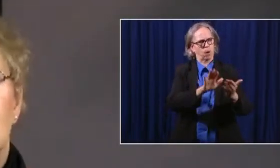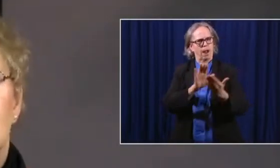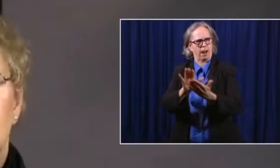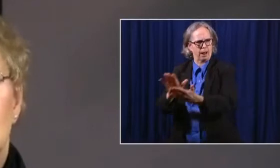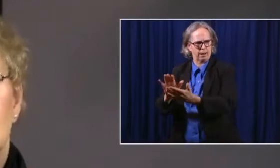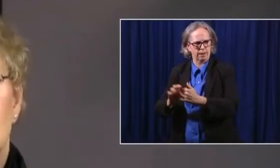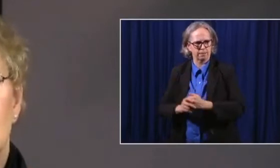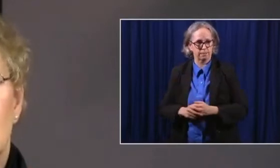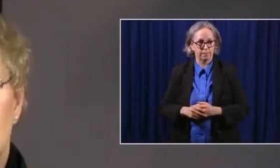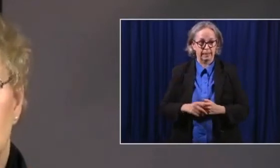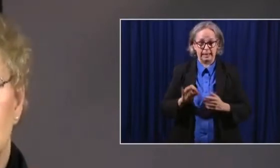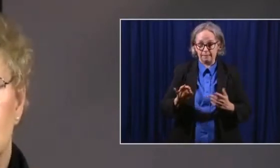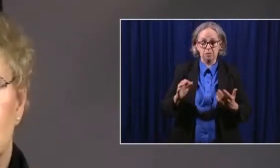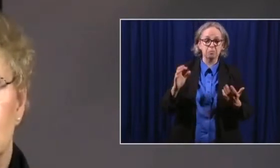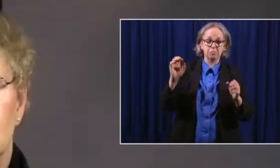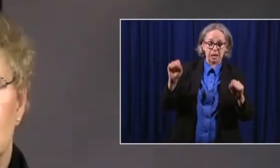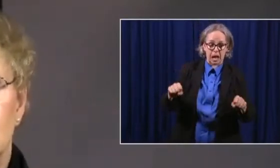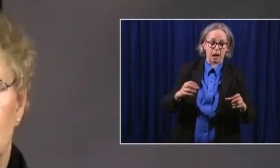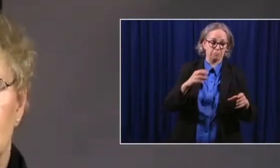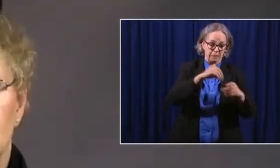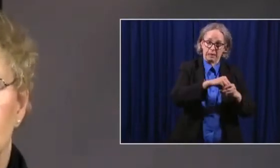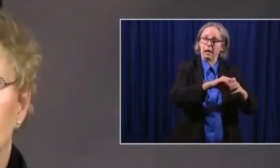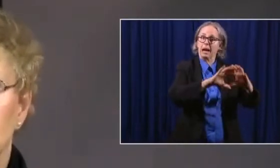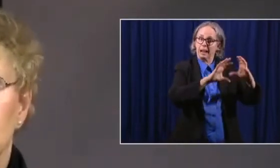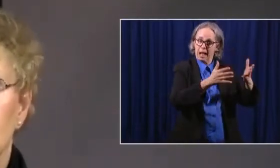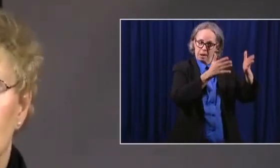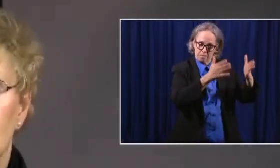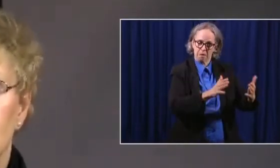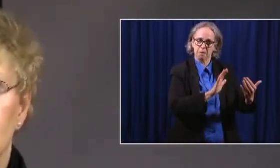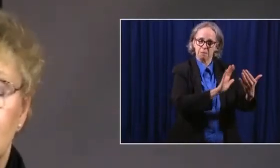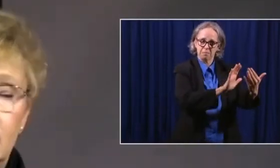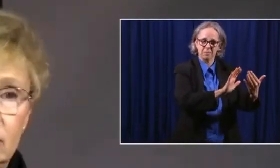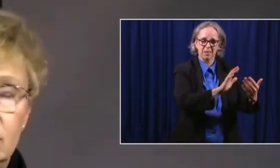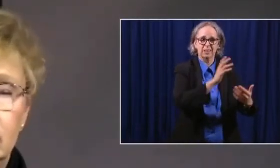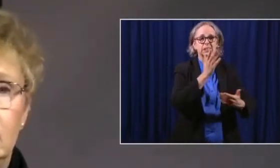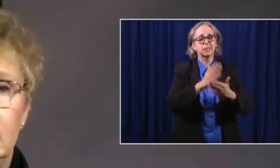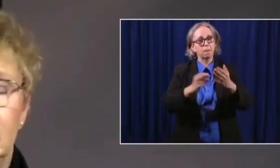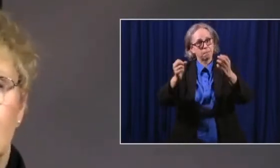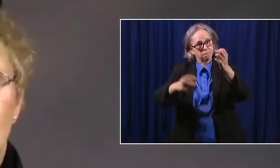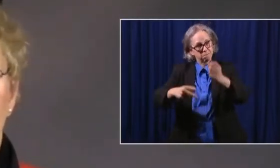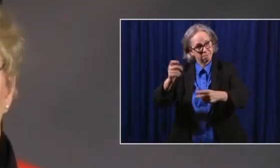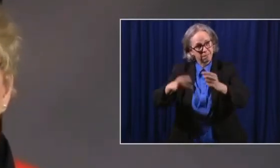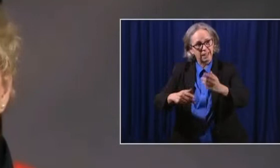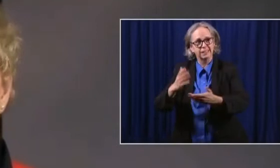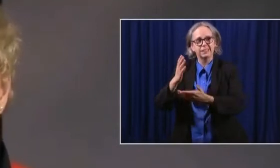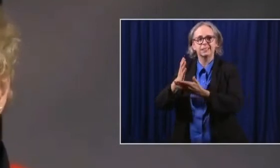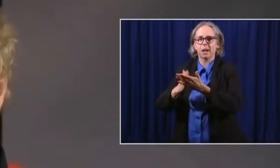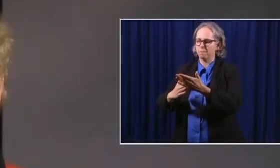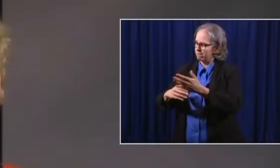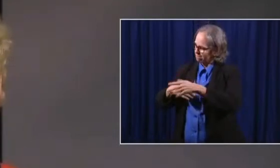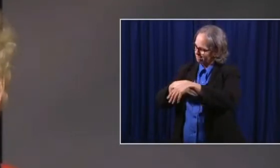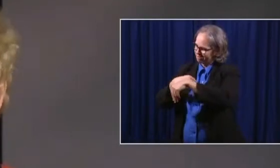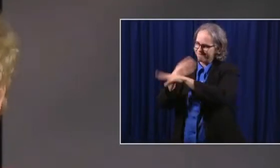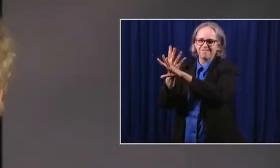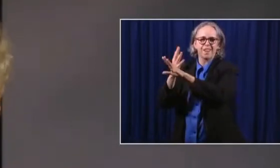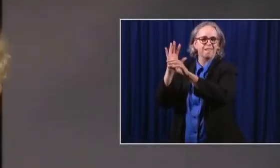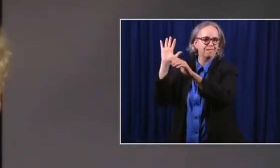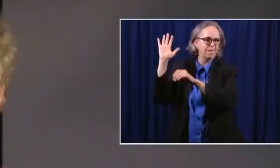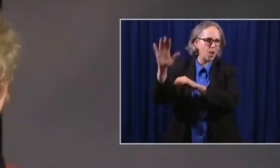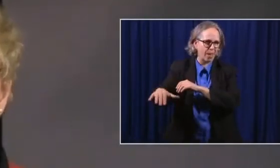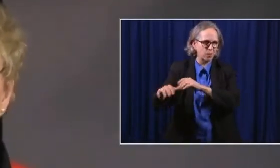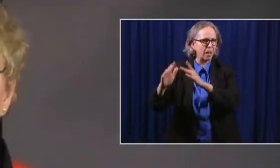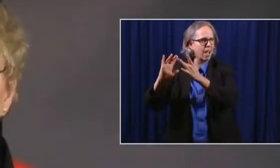class, some a hybrid of both, and others fully online. The university offers online